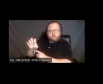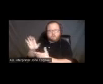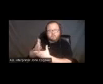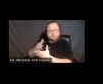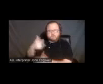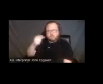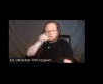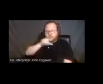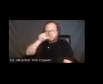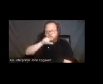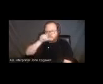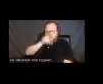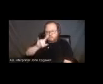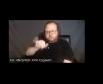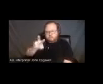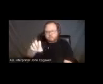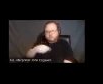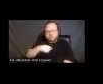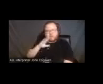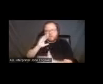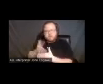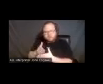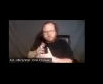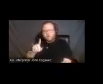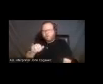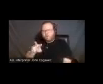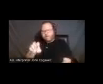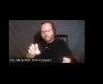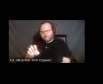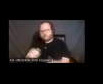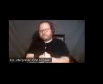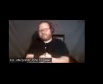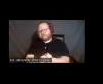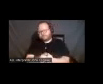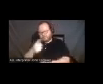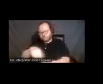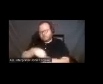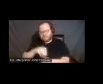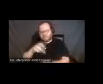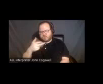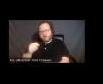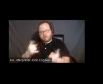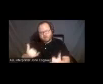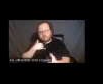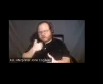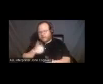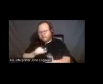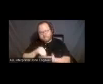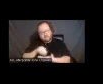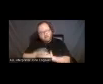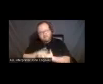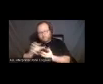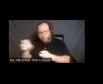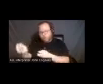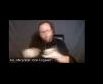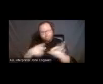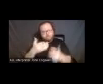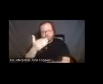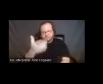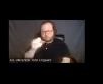Drive. And I am sharing the drive also in the chat now if you have documents you want to upload there to